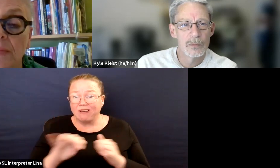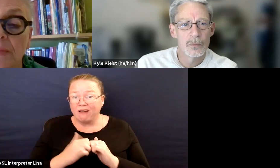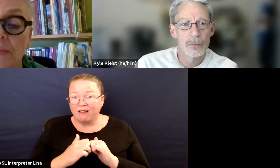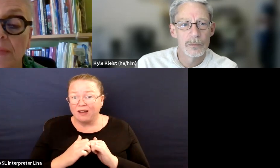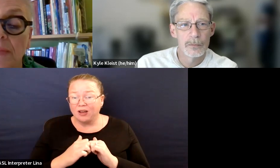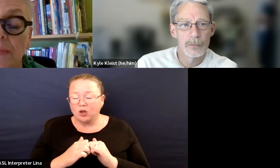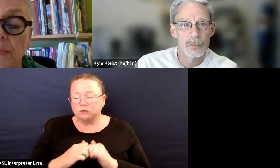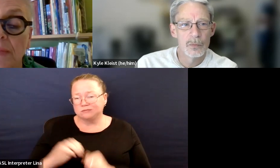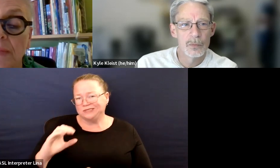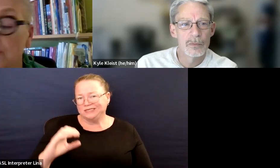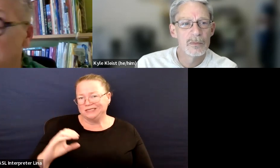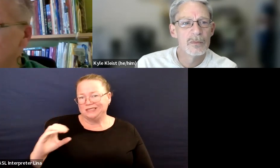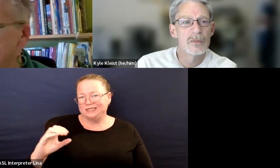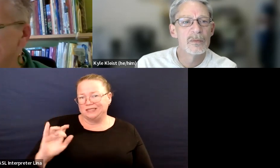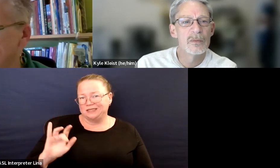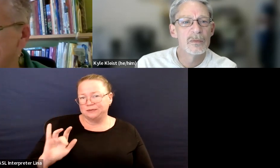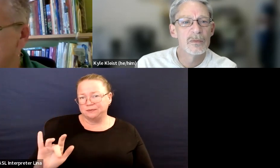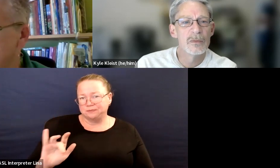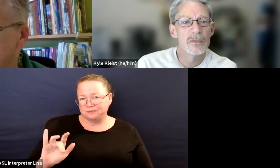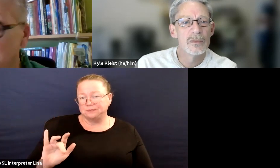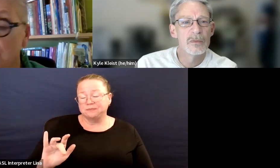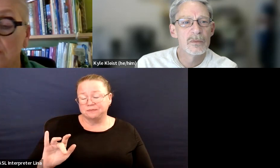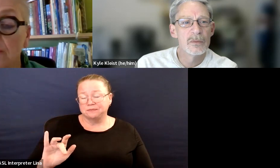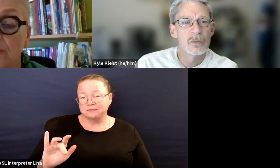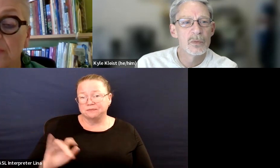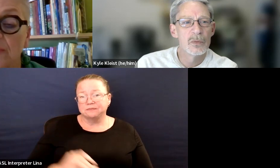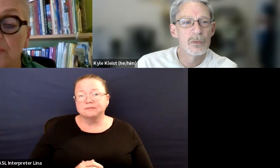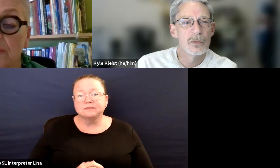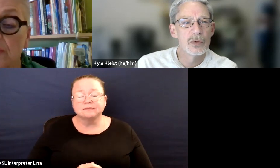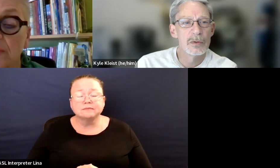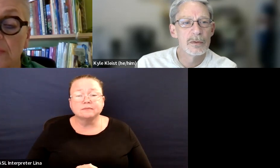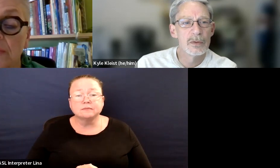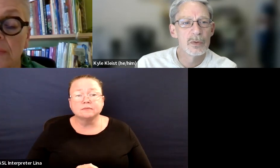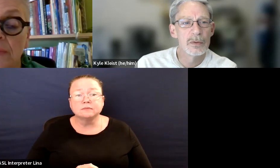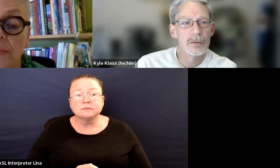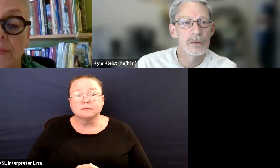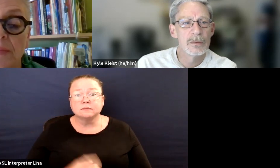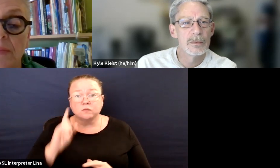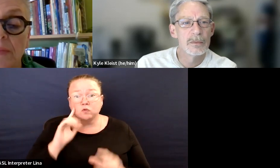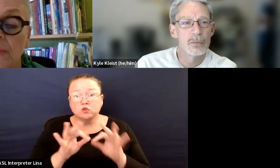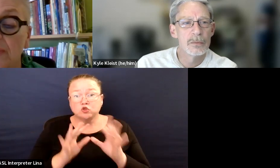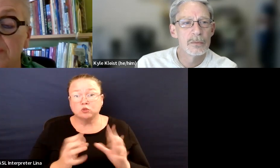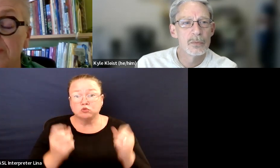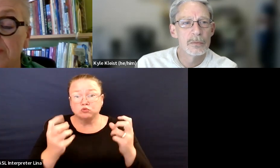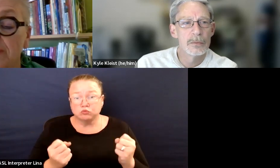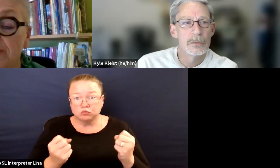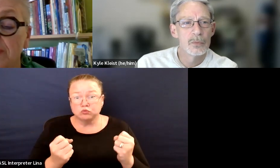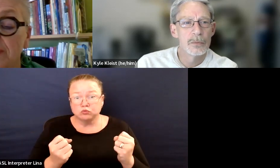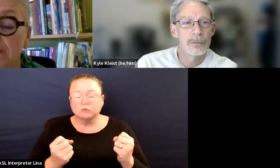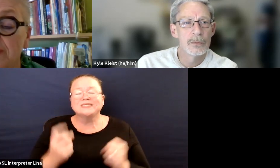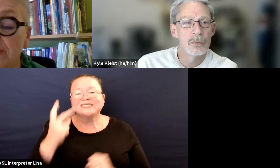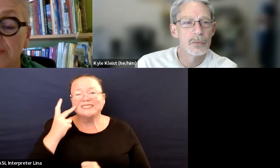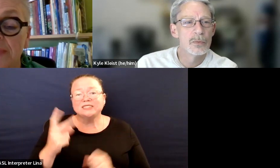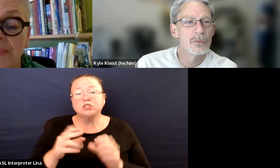the CC tab on the menu bar. For sign language interpreting, you can find